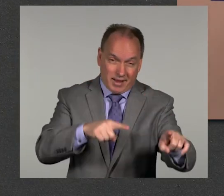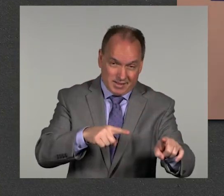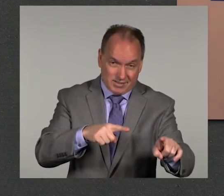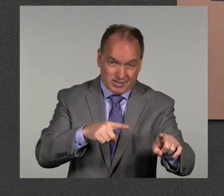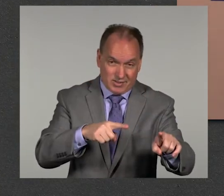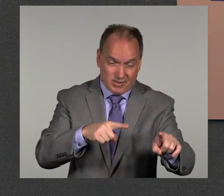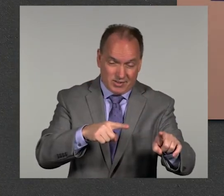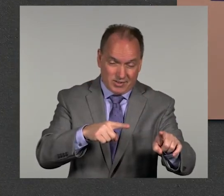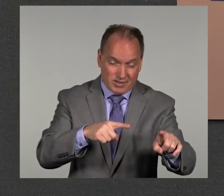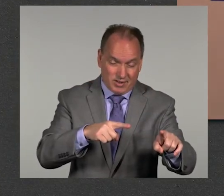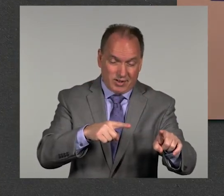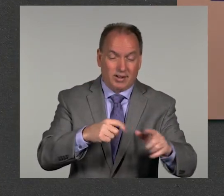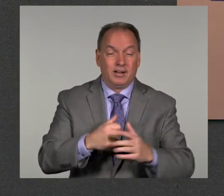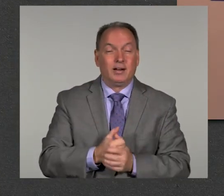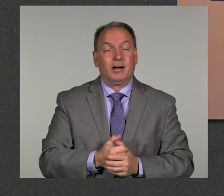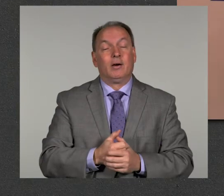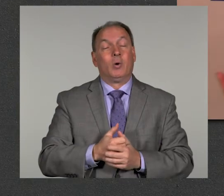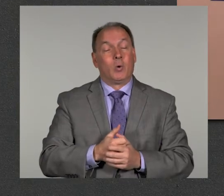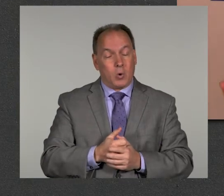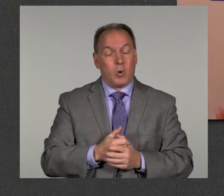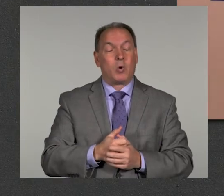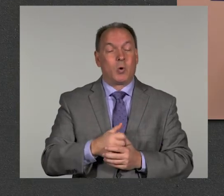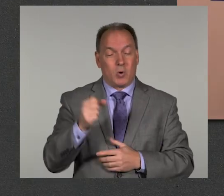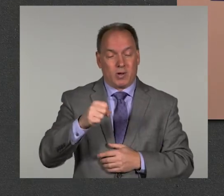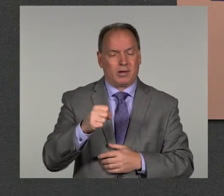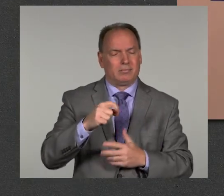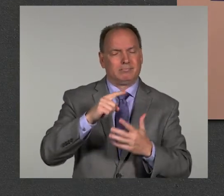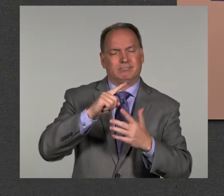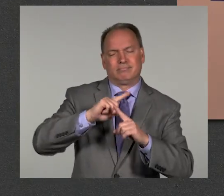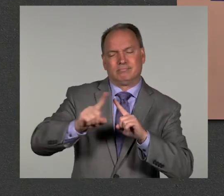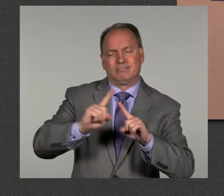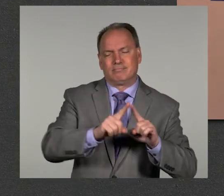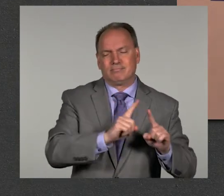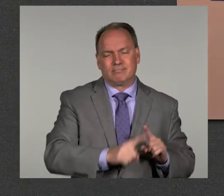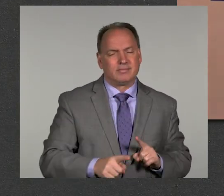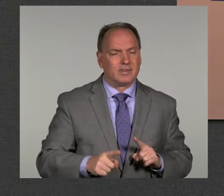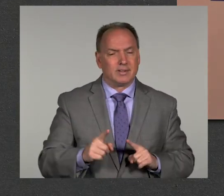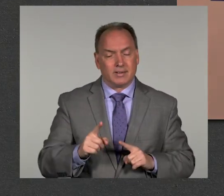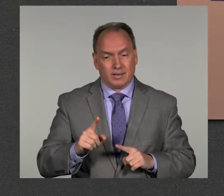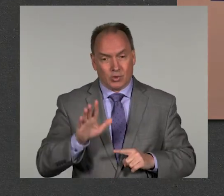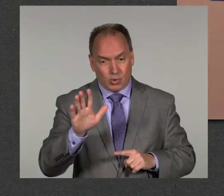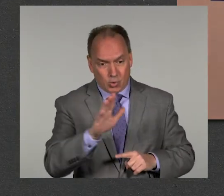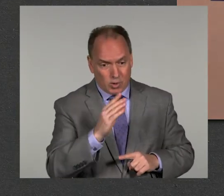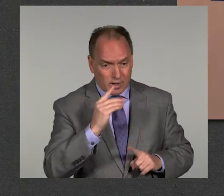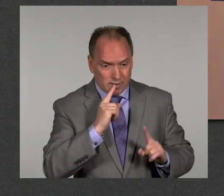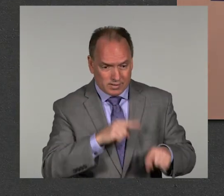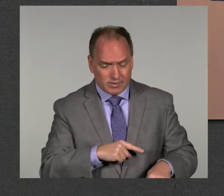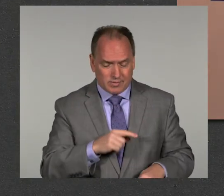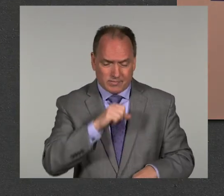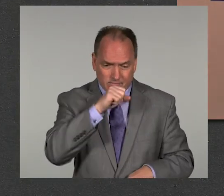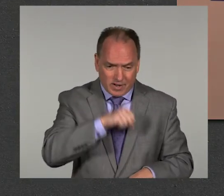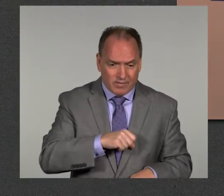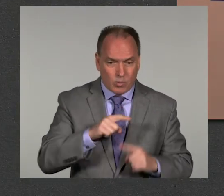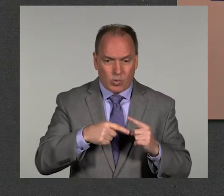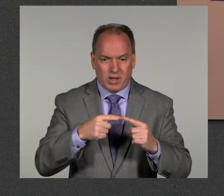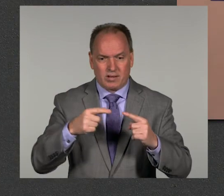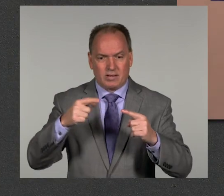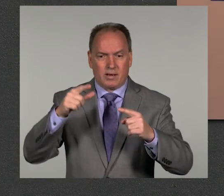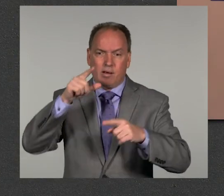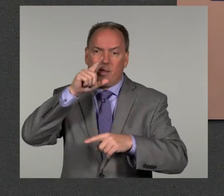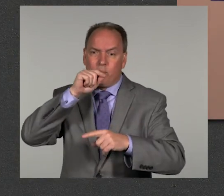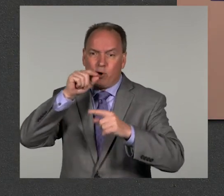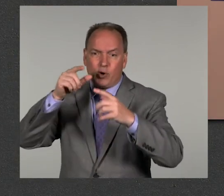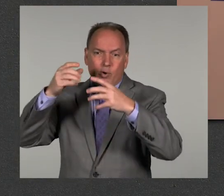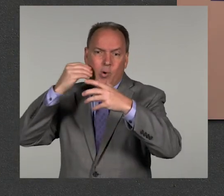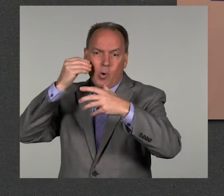5, 4, 3, 2, 1, and whoa. So there could have been favorite part was when the nest cracked,